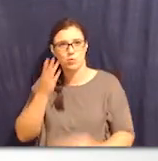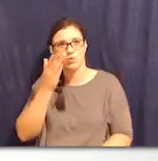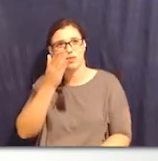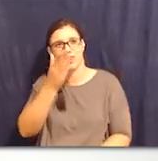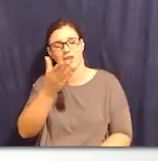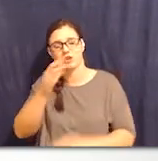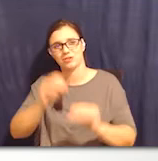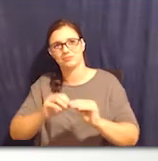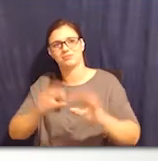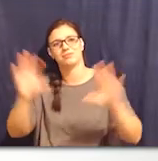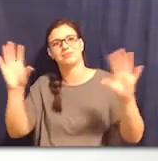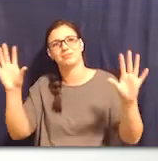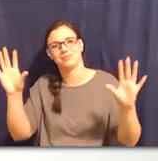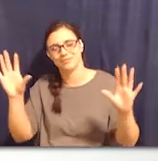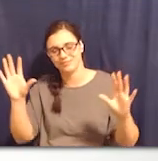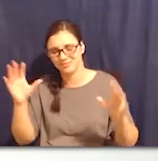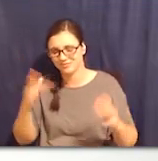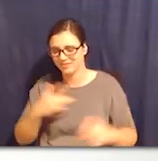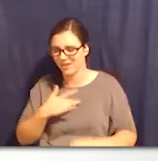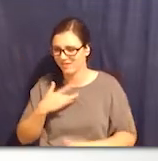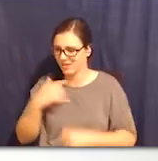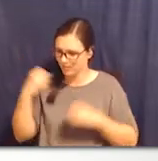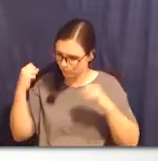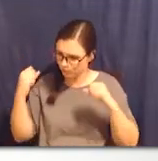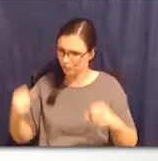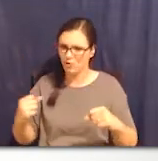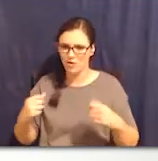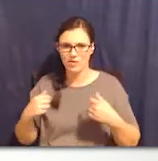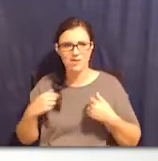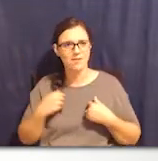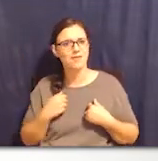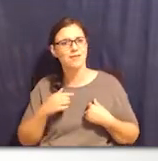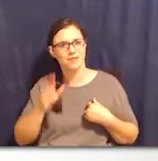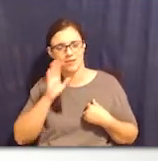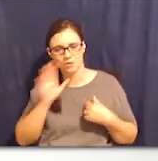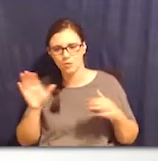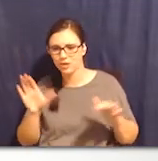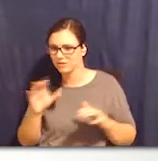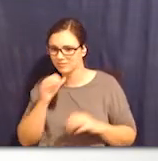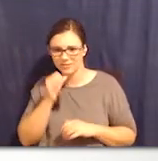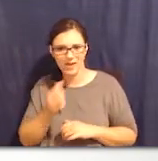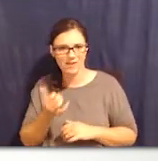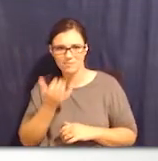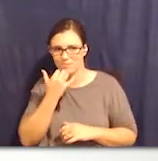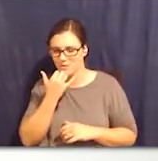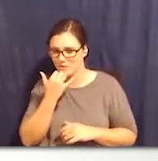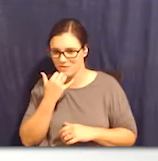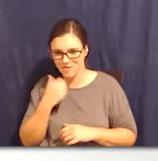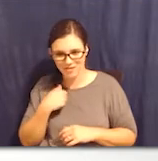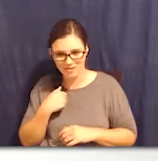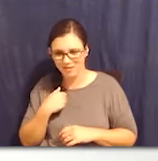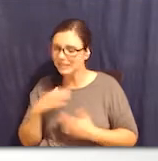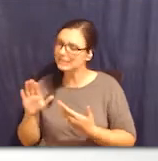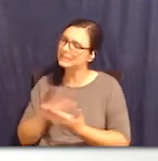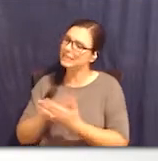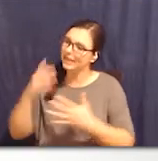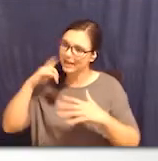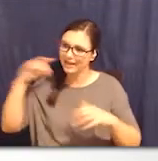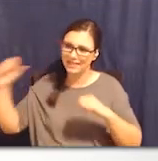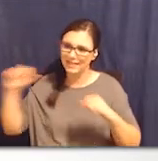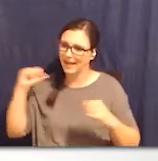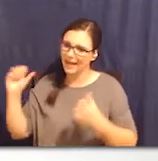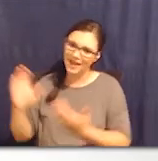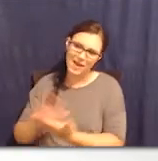A rainbow up there has lit up the air. I feel I'm strong and will do no